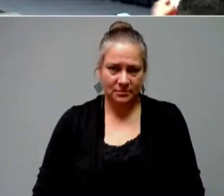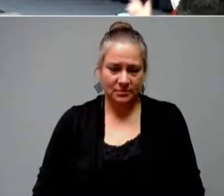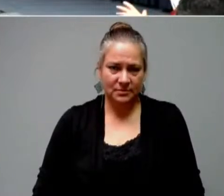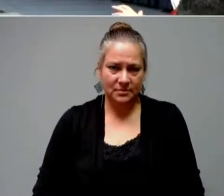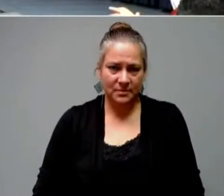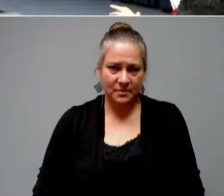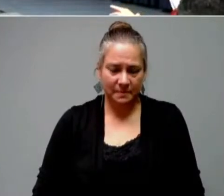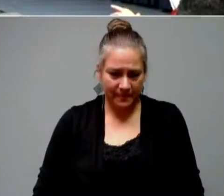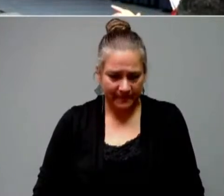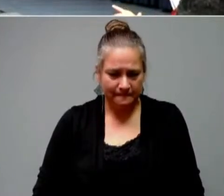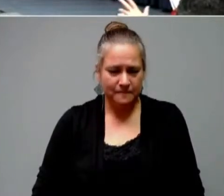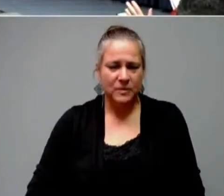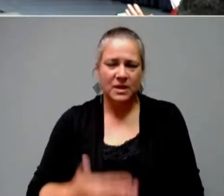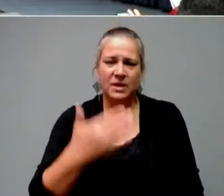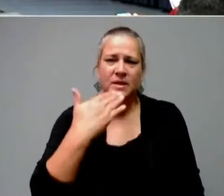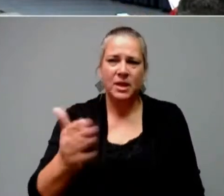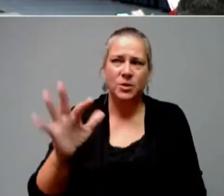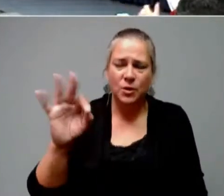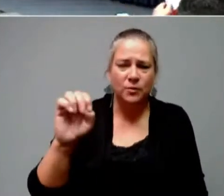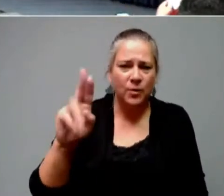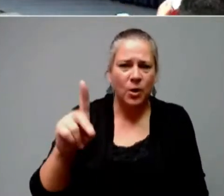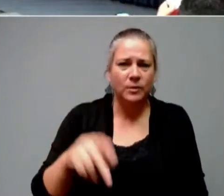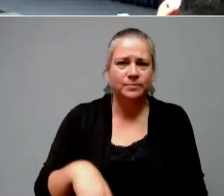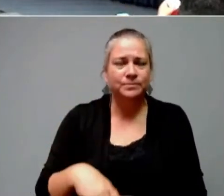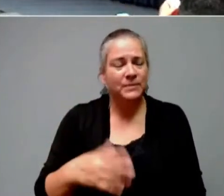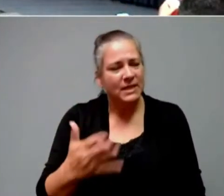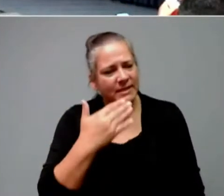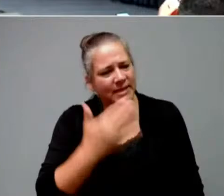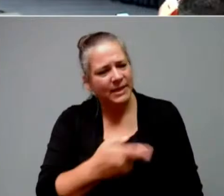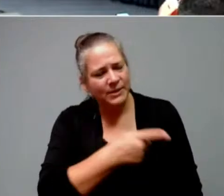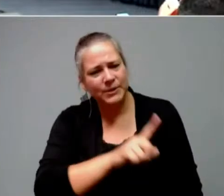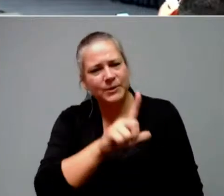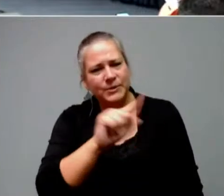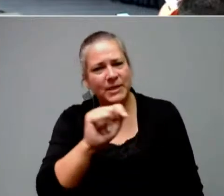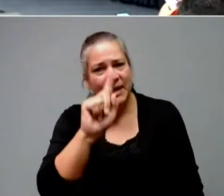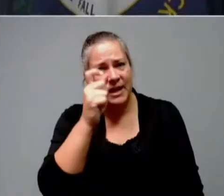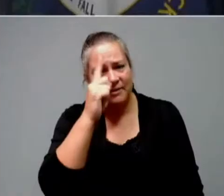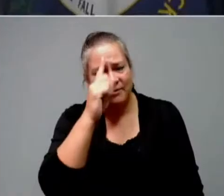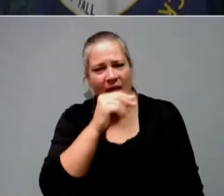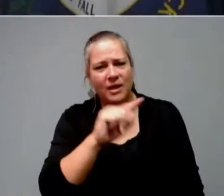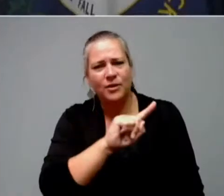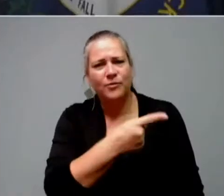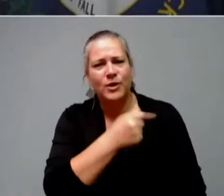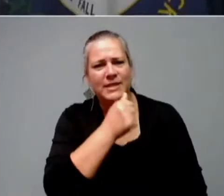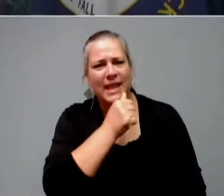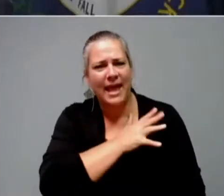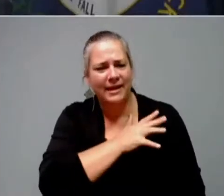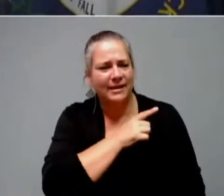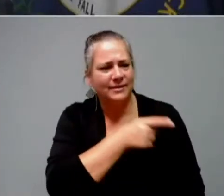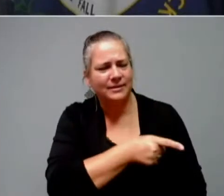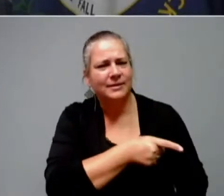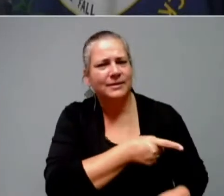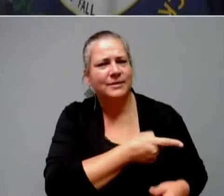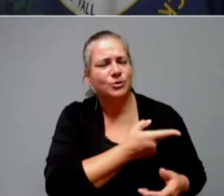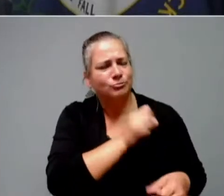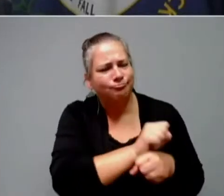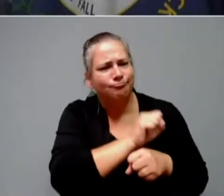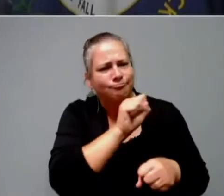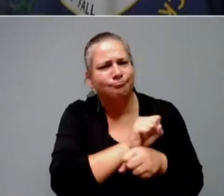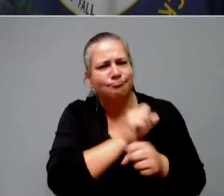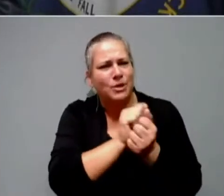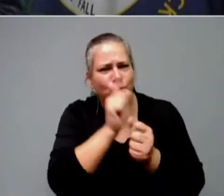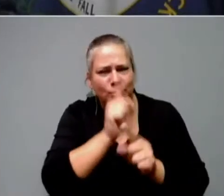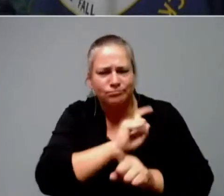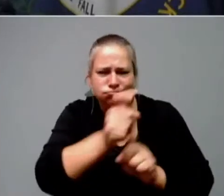Thank you to Ford. Thank you to the First Lady and the Lieutenant Governor for their endeavor to make sure every child will have an available mask